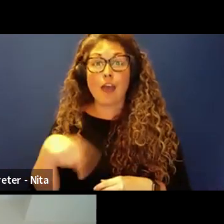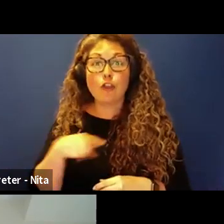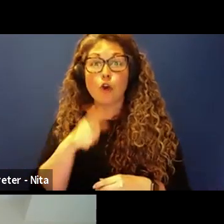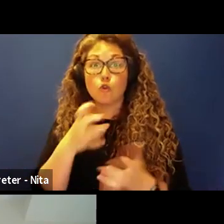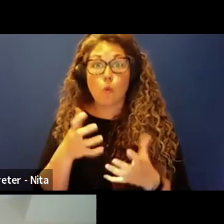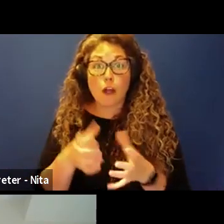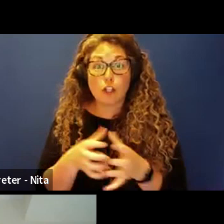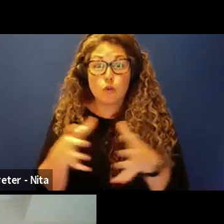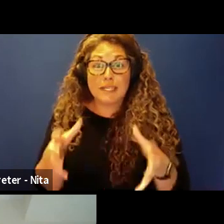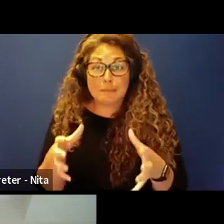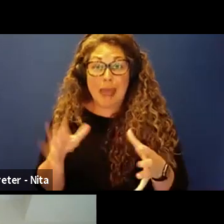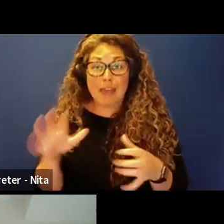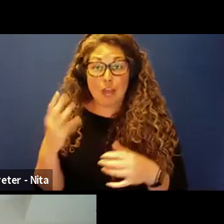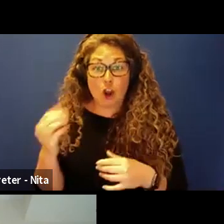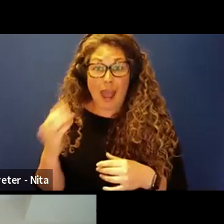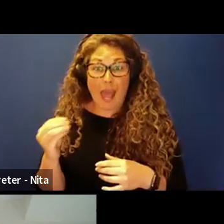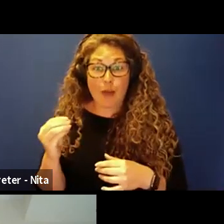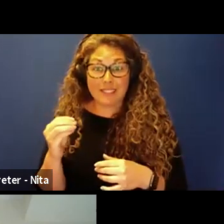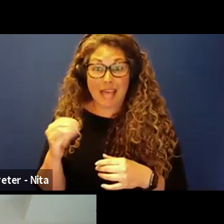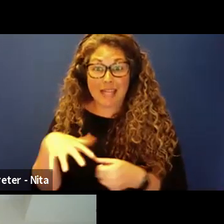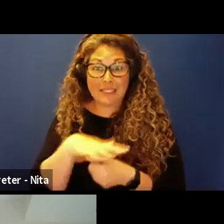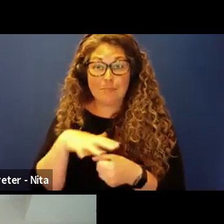also apply at